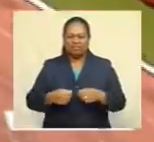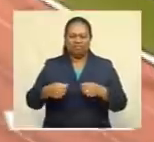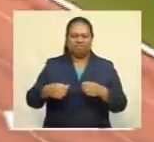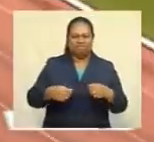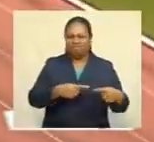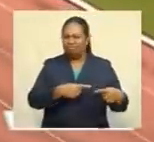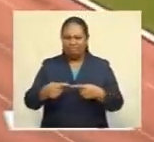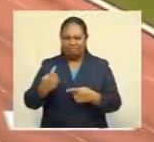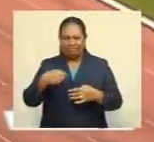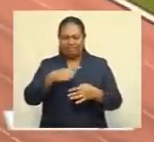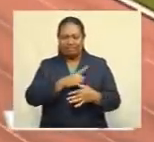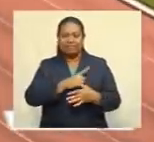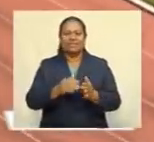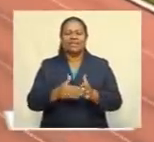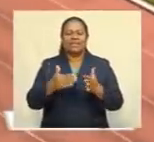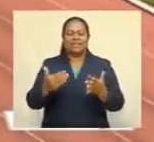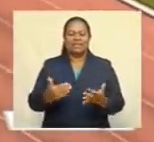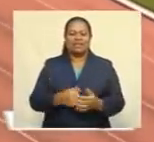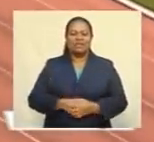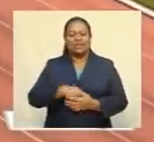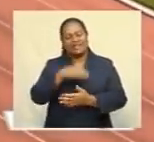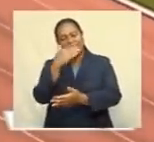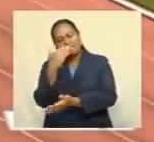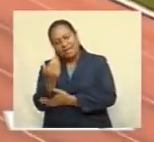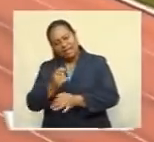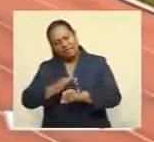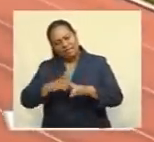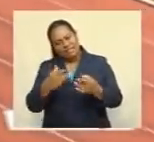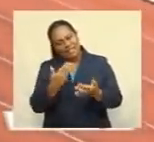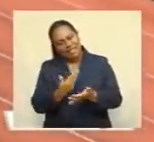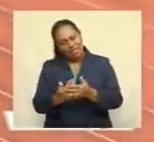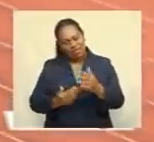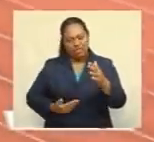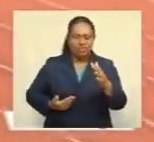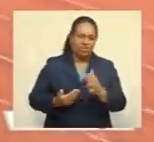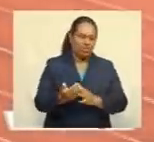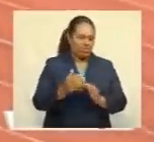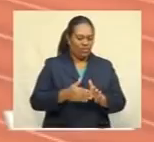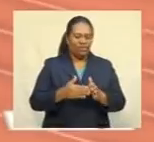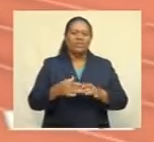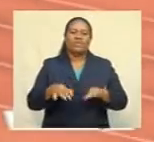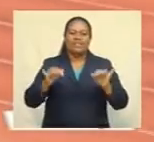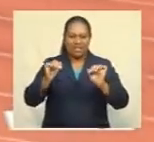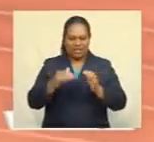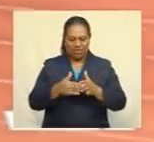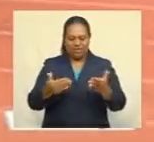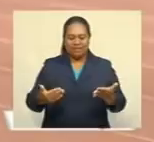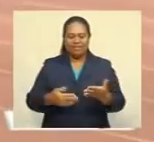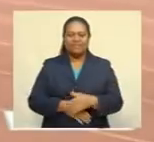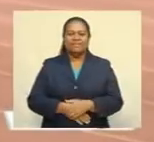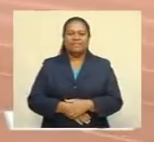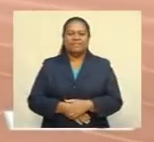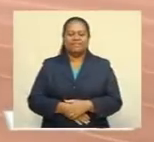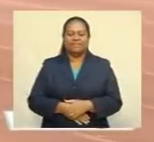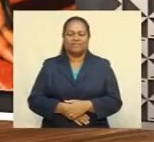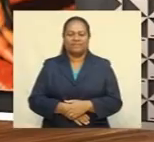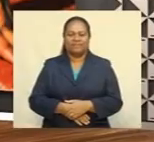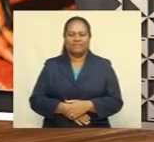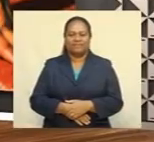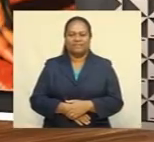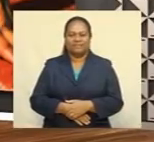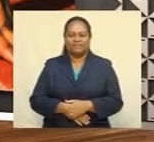However, Tikaram adds everything will depend on how we get through the current situation. Aquila Dama, FBC